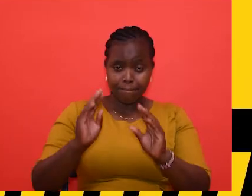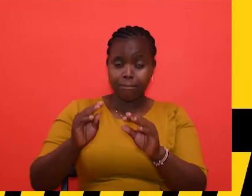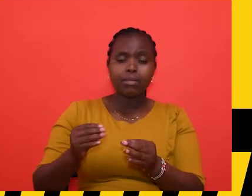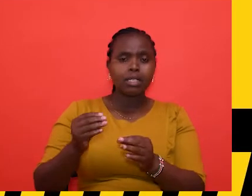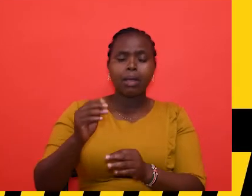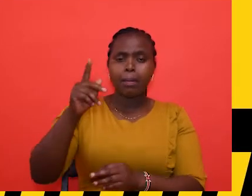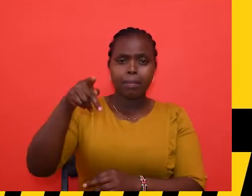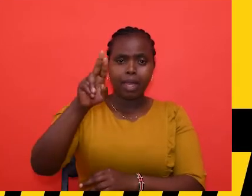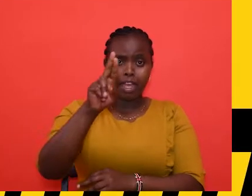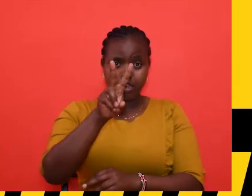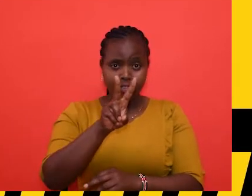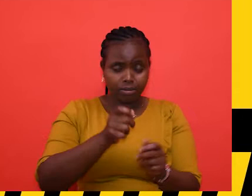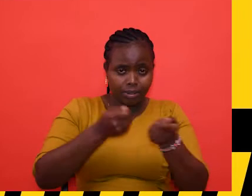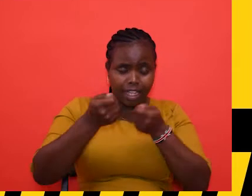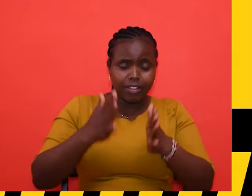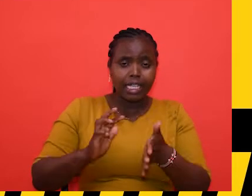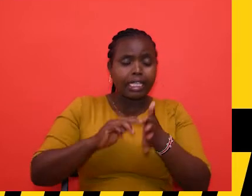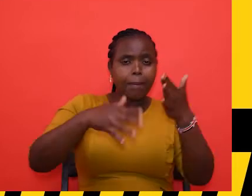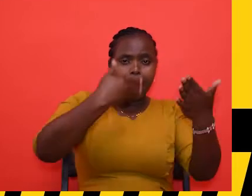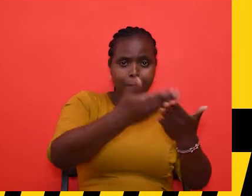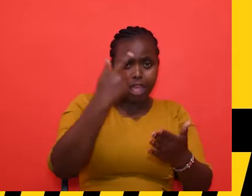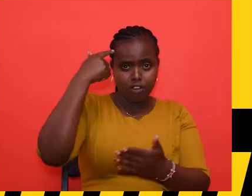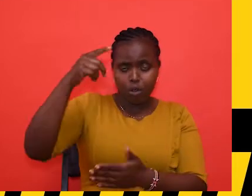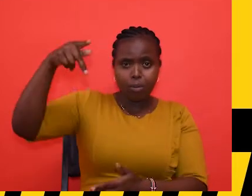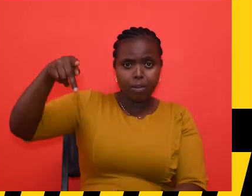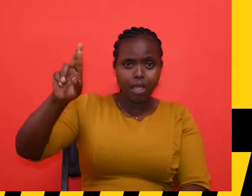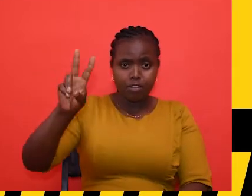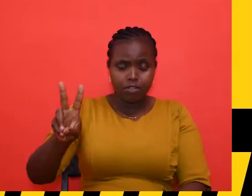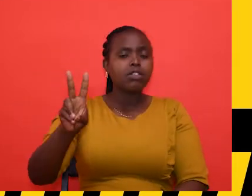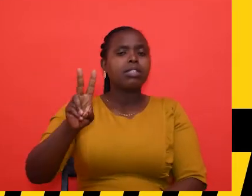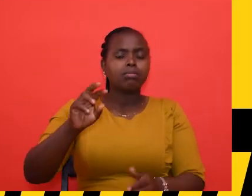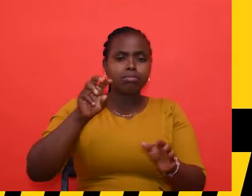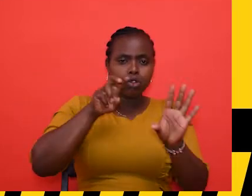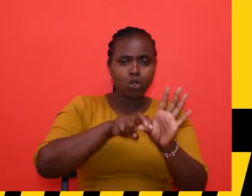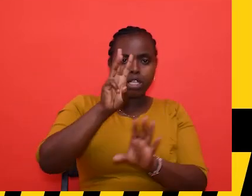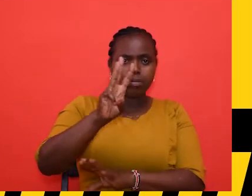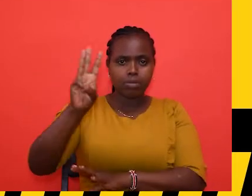Provisional Driving License (PDL). To apply for a provisional driving license, go to